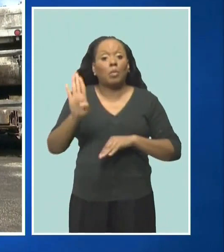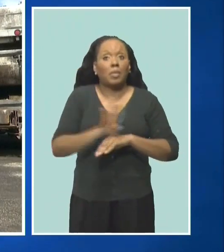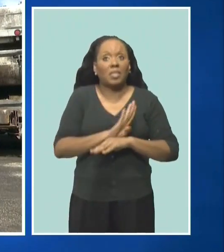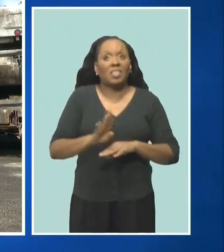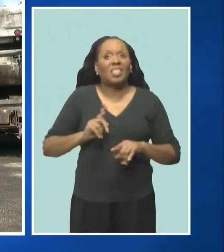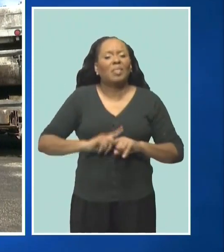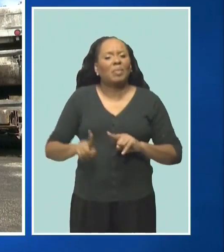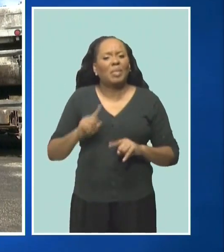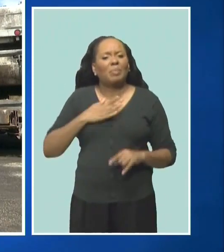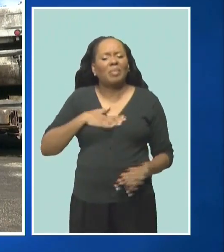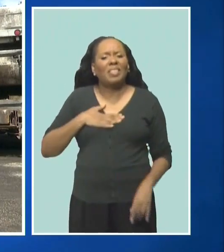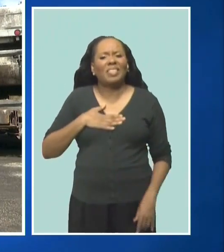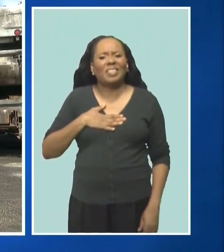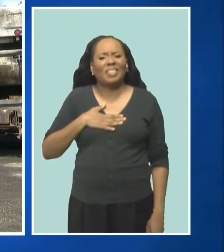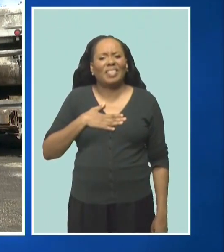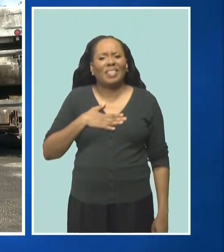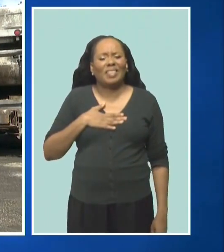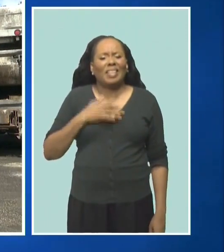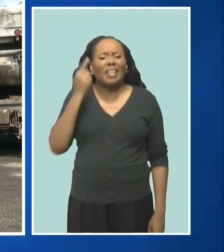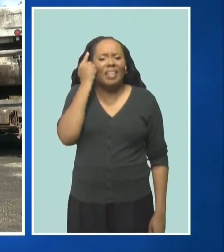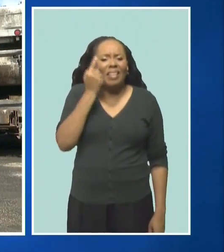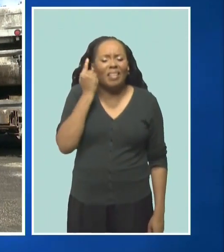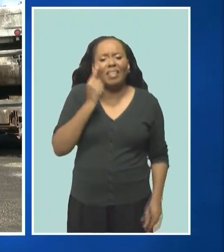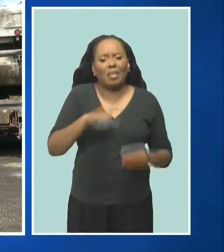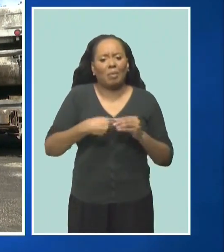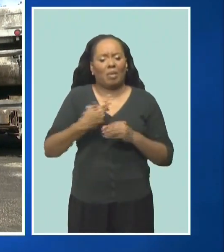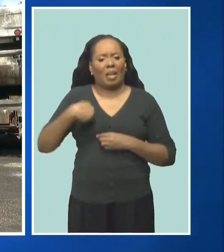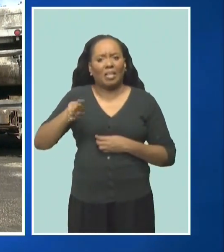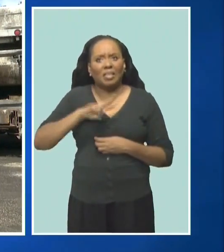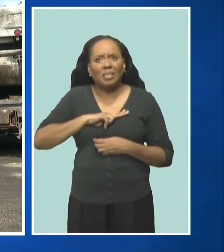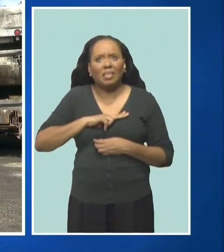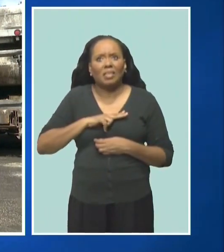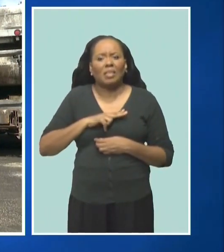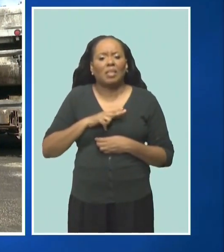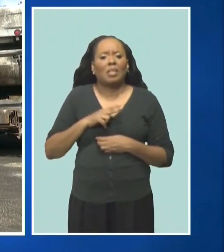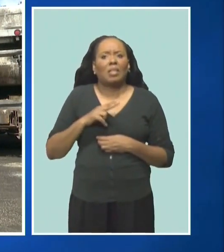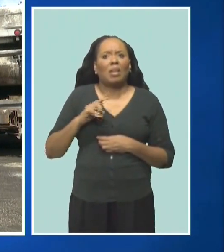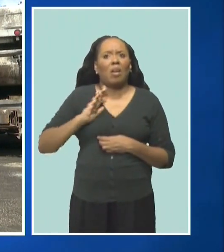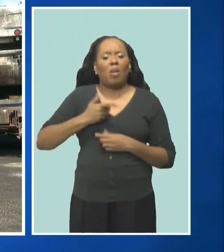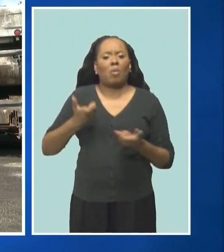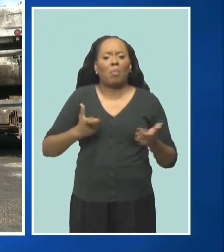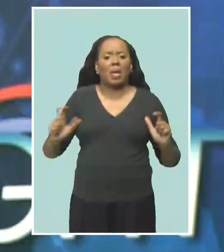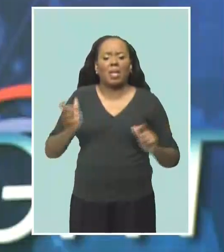us some consideration so that our drivers can maneuver to get in to get the waste.